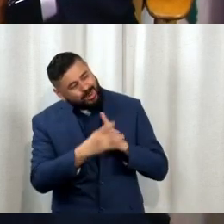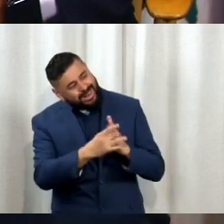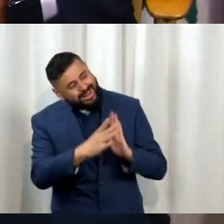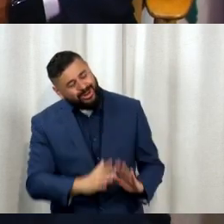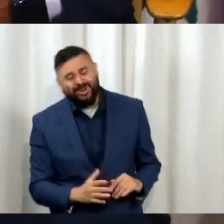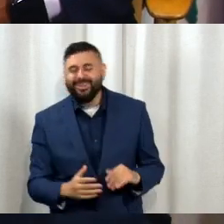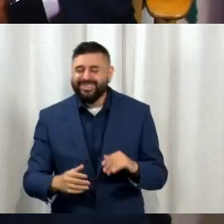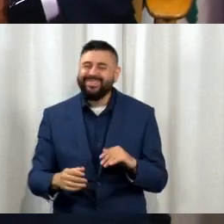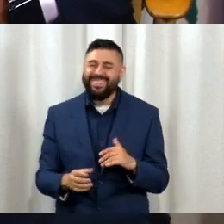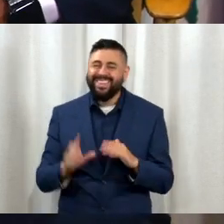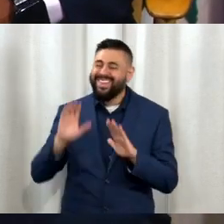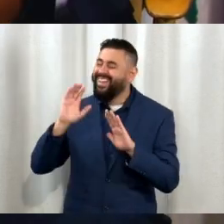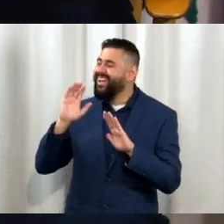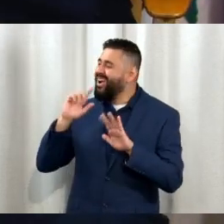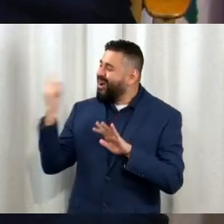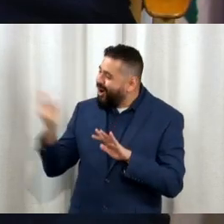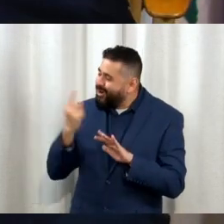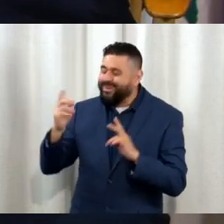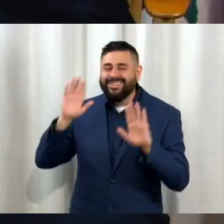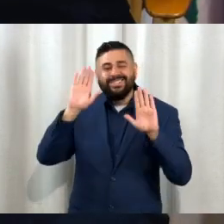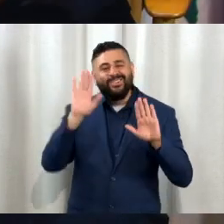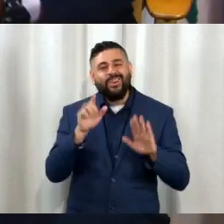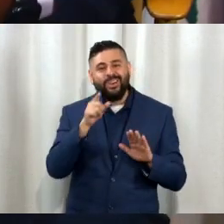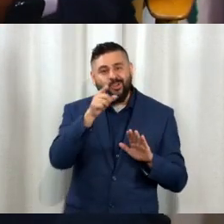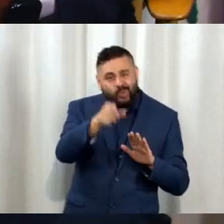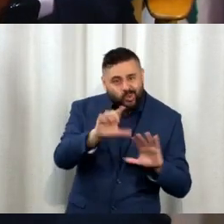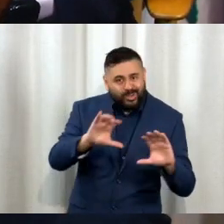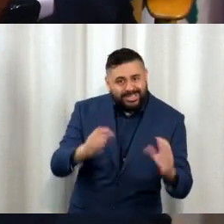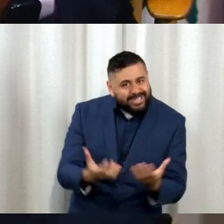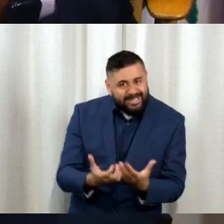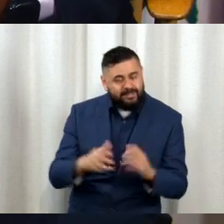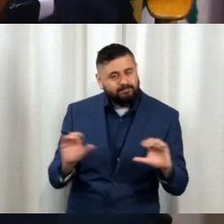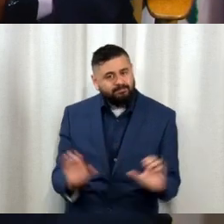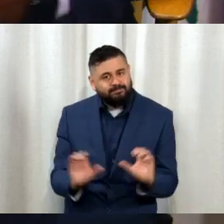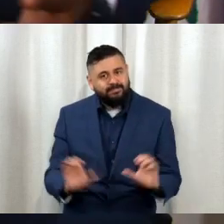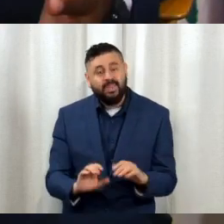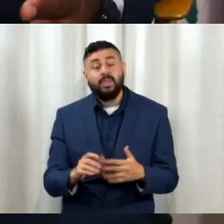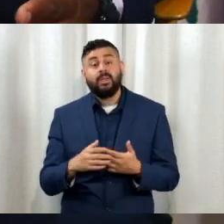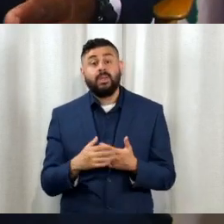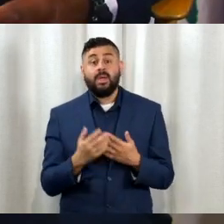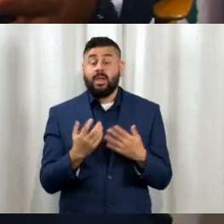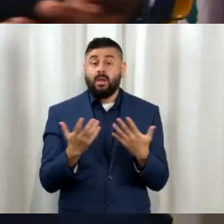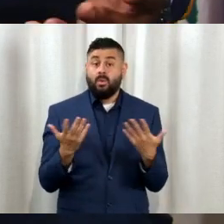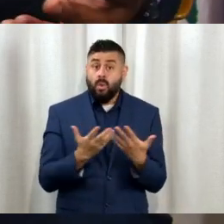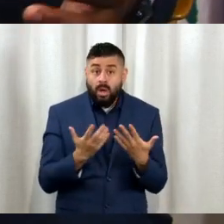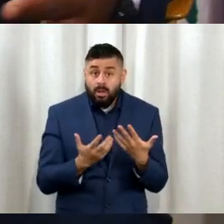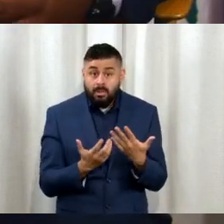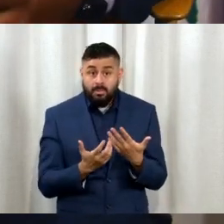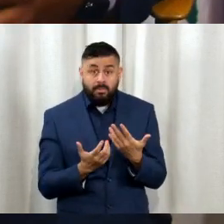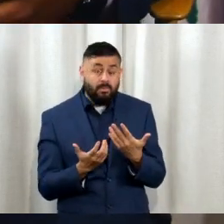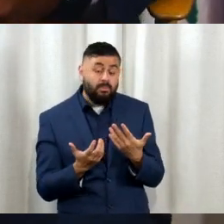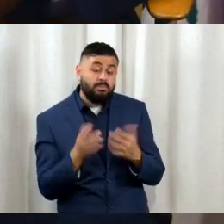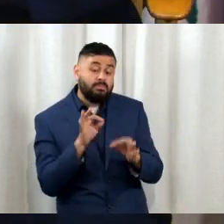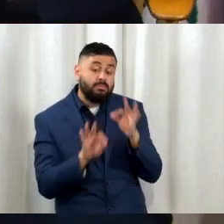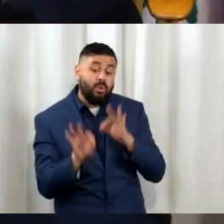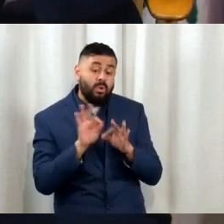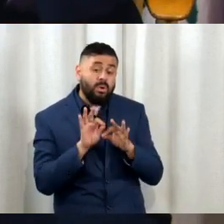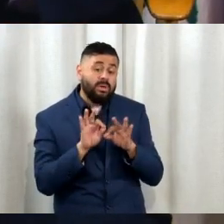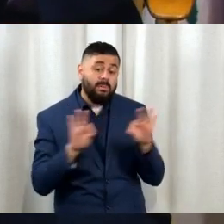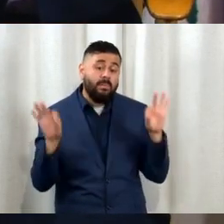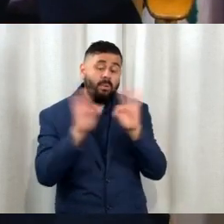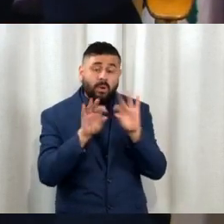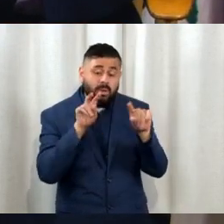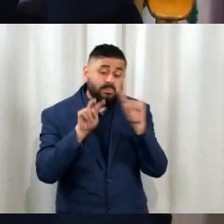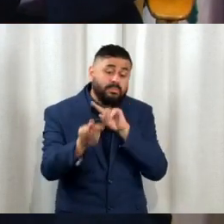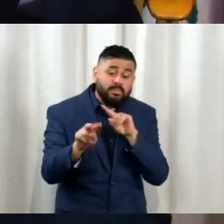great to see what you and your team have done, and what's more important on the horizon. So maybe